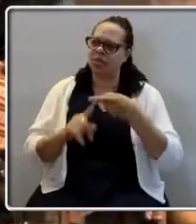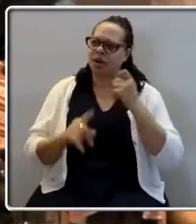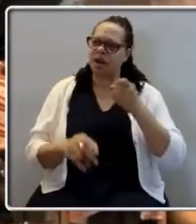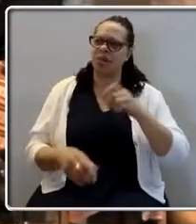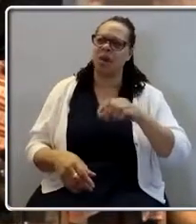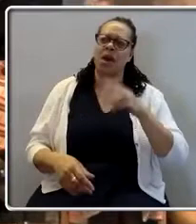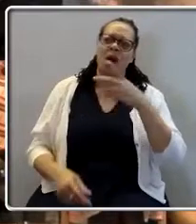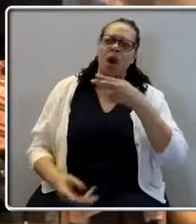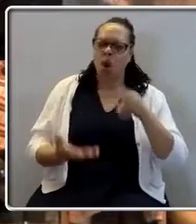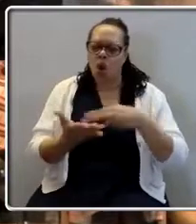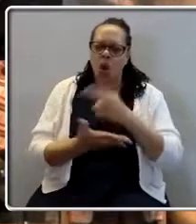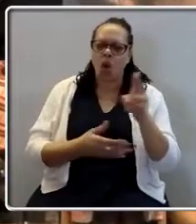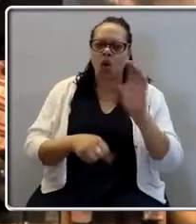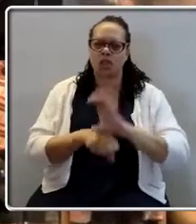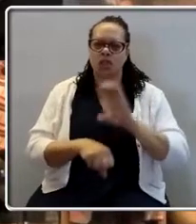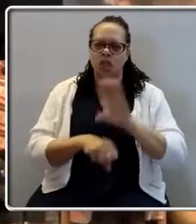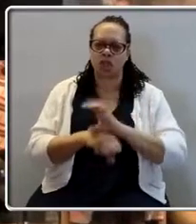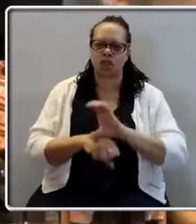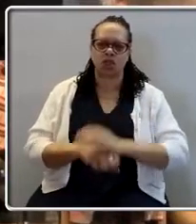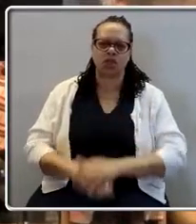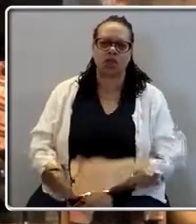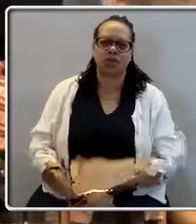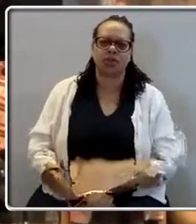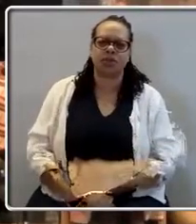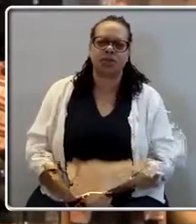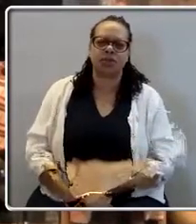And this kind of praise be in the room, baby.